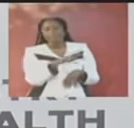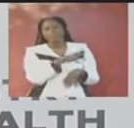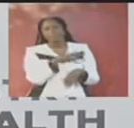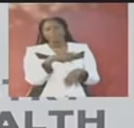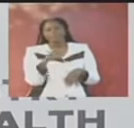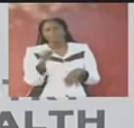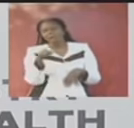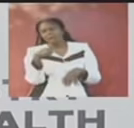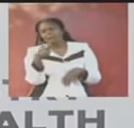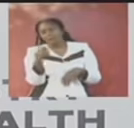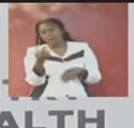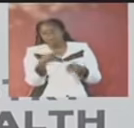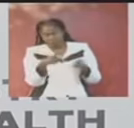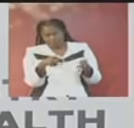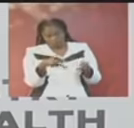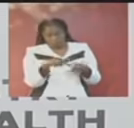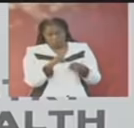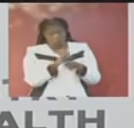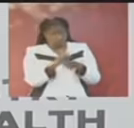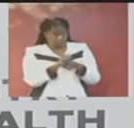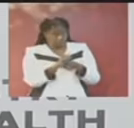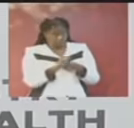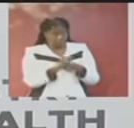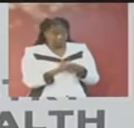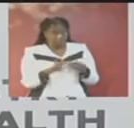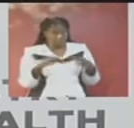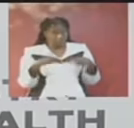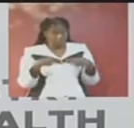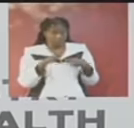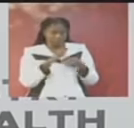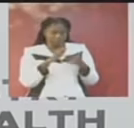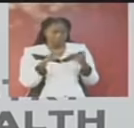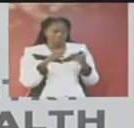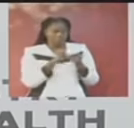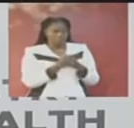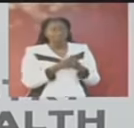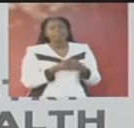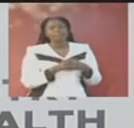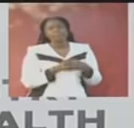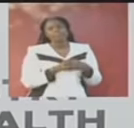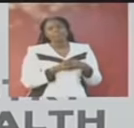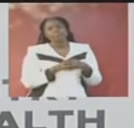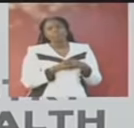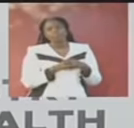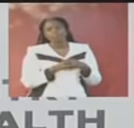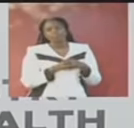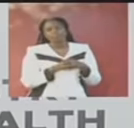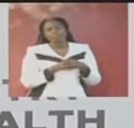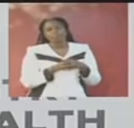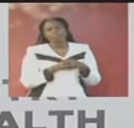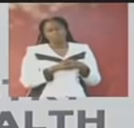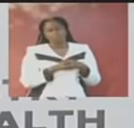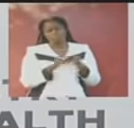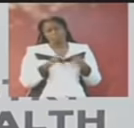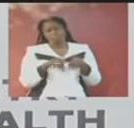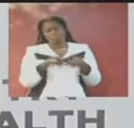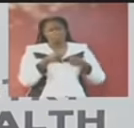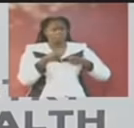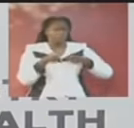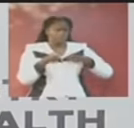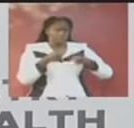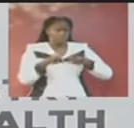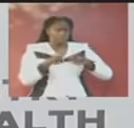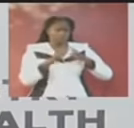The critical factor that we look at in the parallel healthcare system for the management of very ill, severe, and